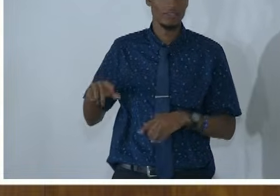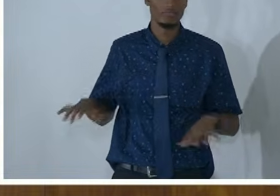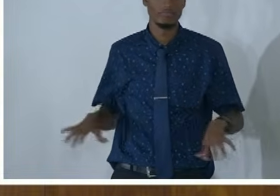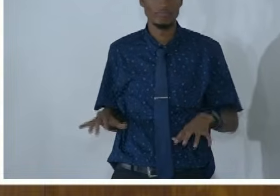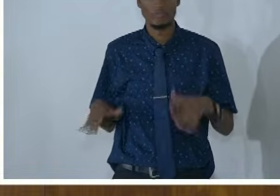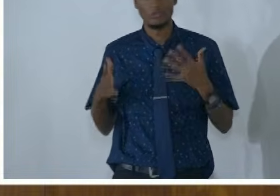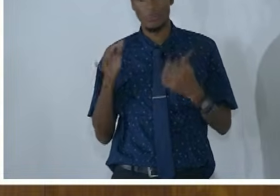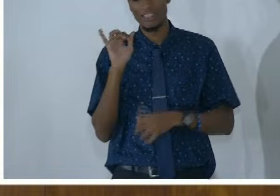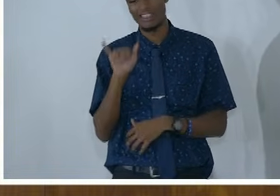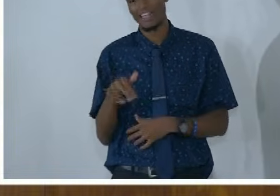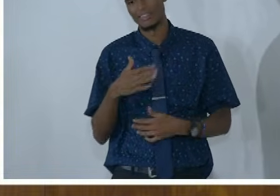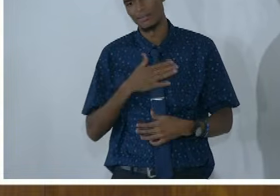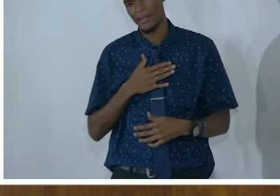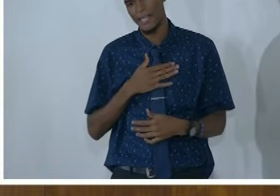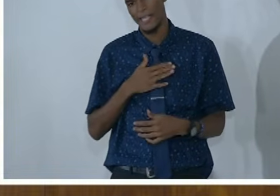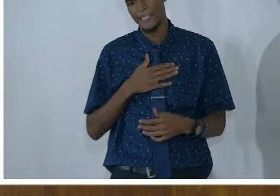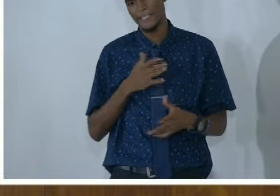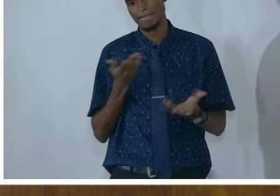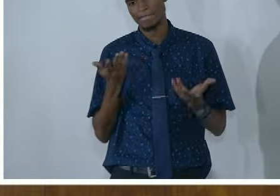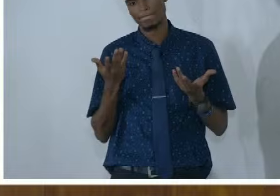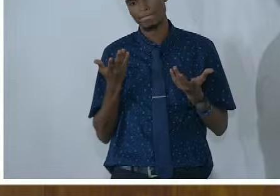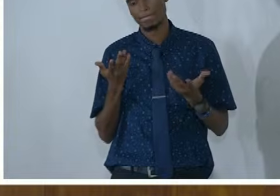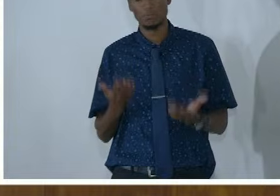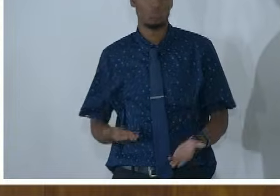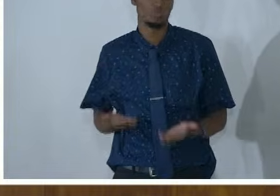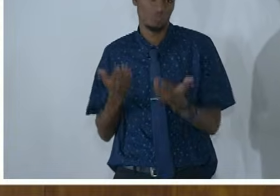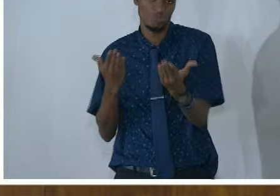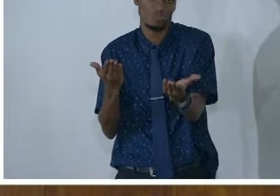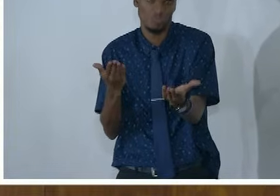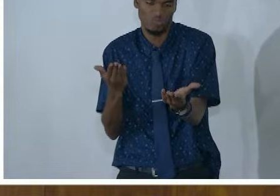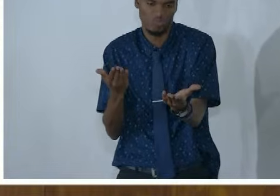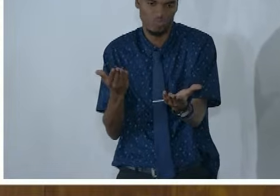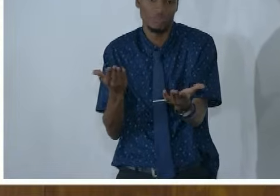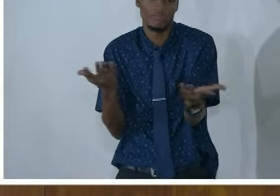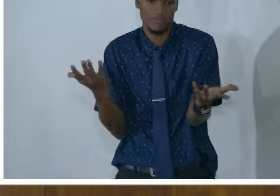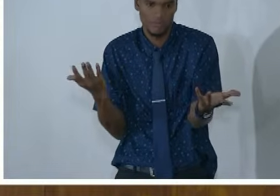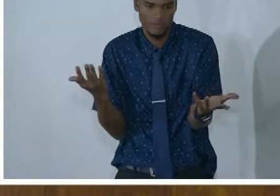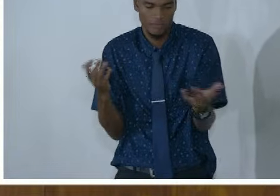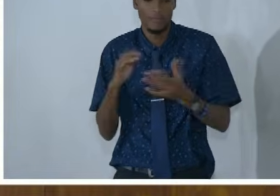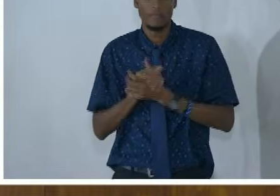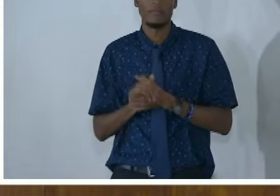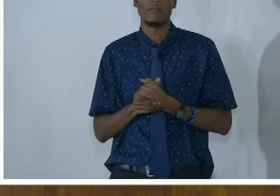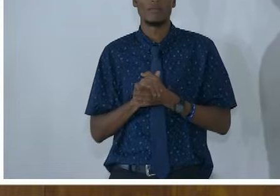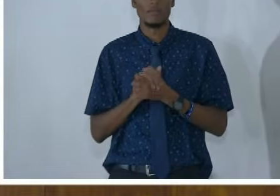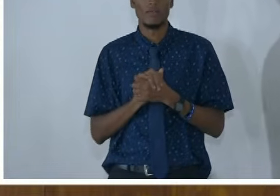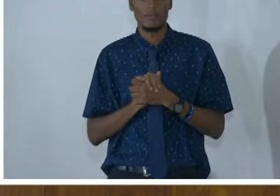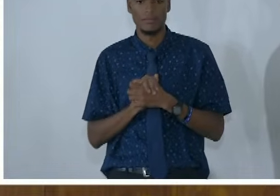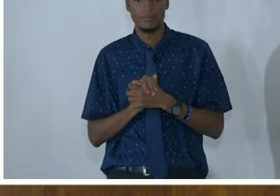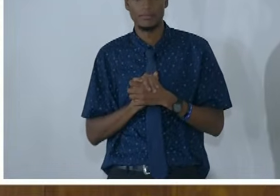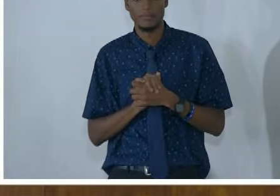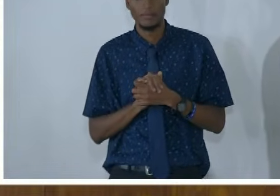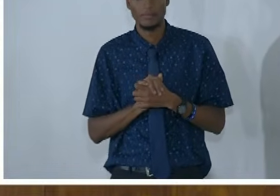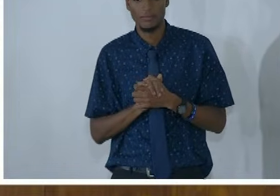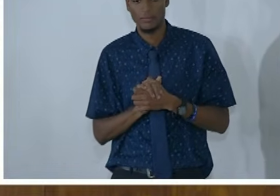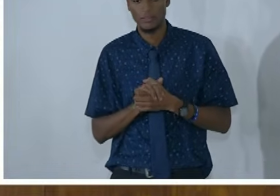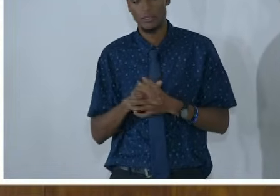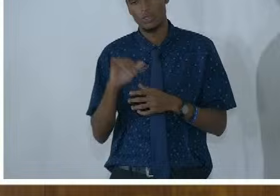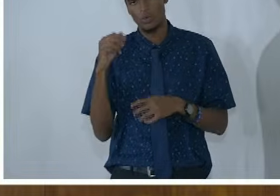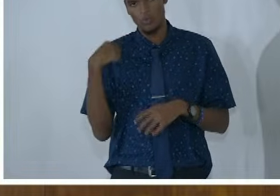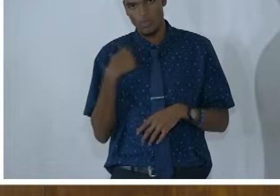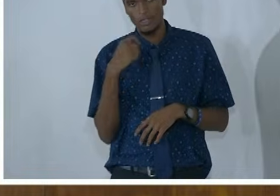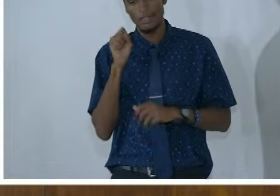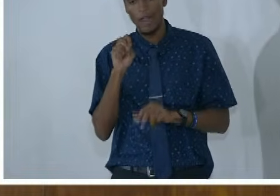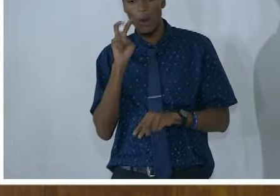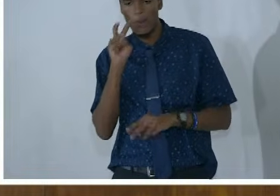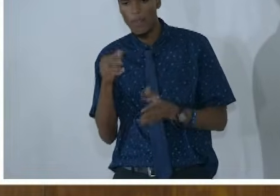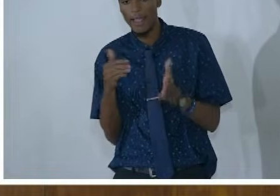that's my my suggestion here, that we have another look at Object 3A